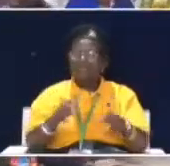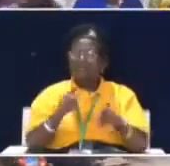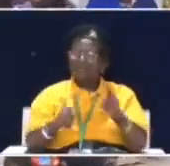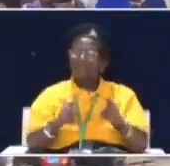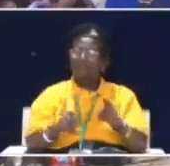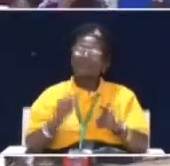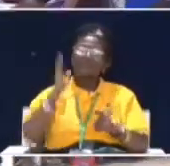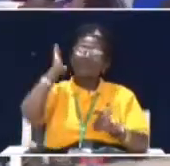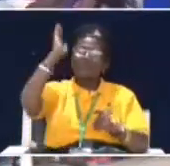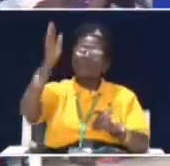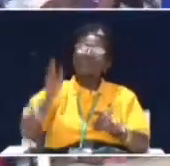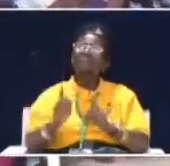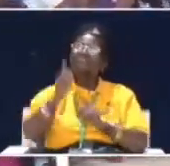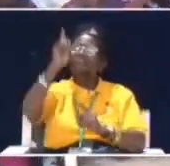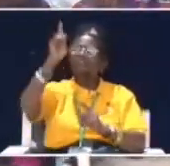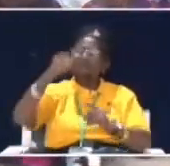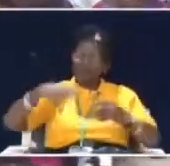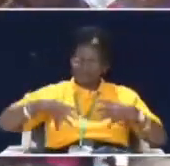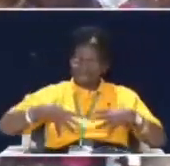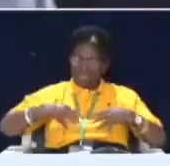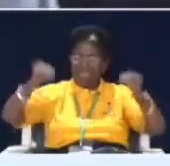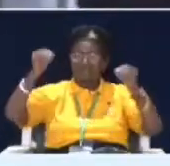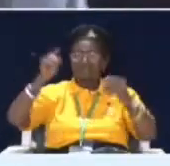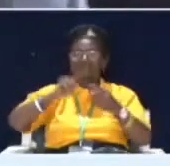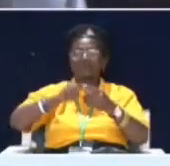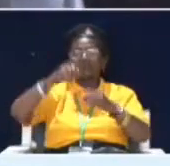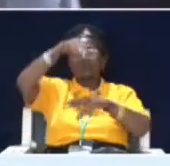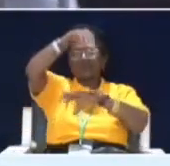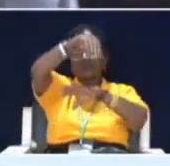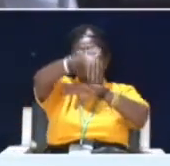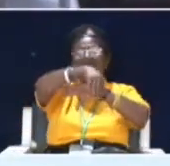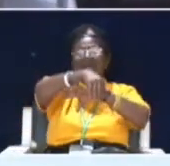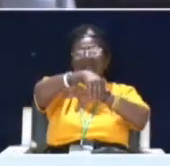pe awon melo le fe wosan lale yi.